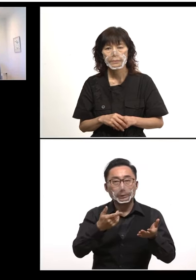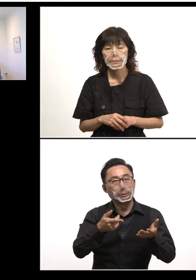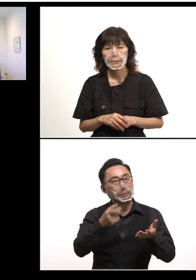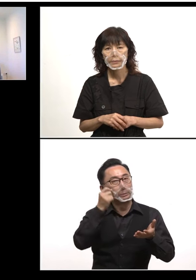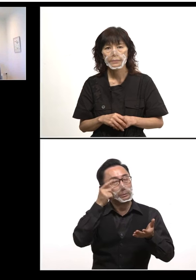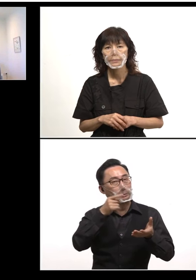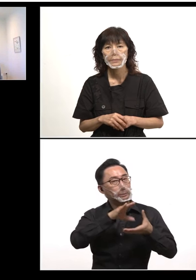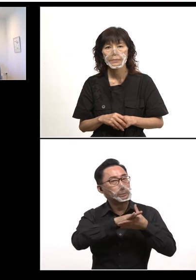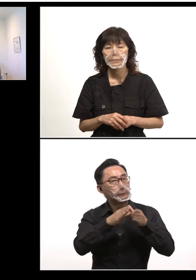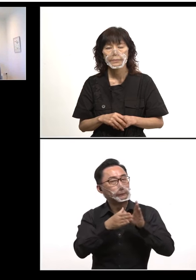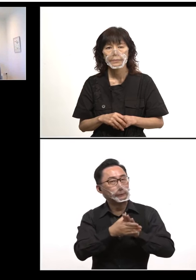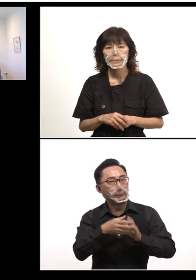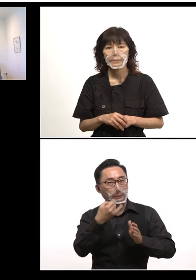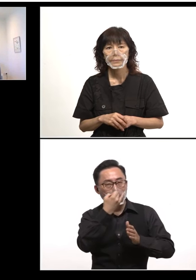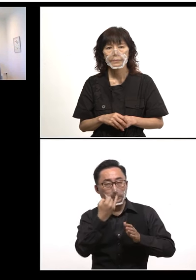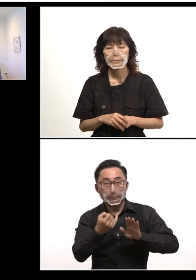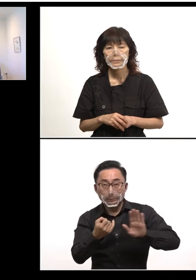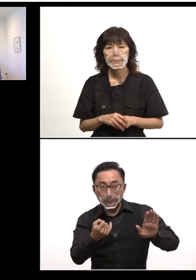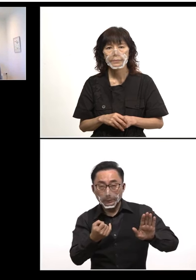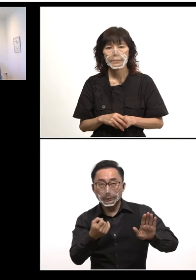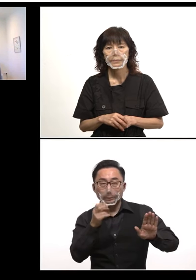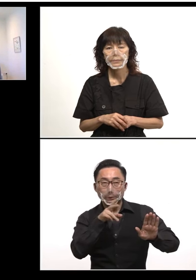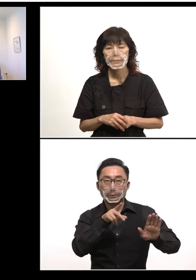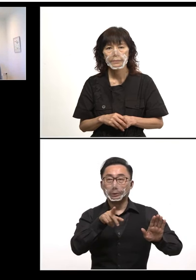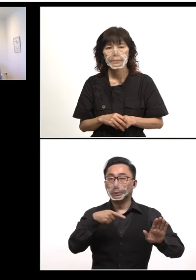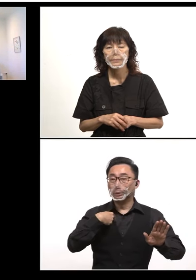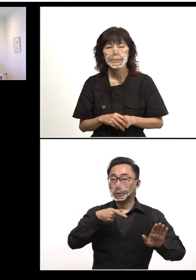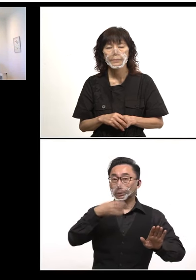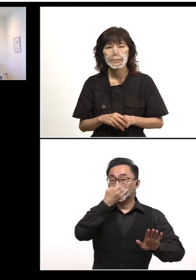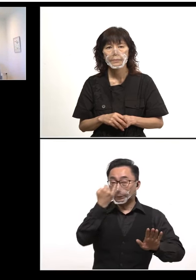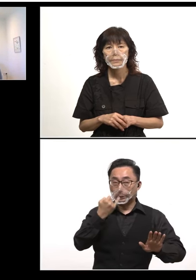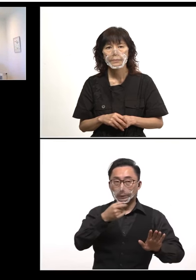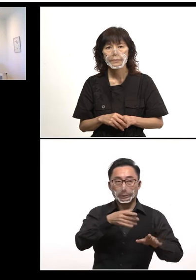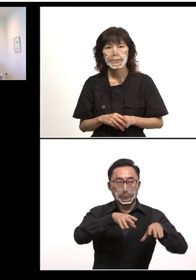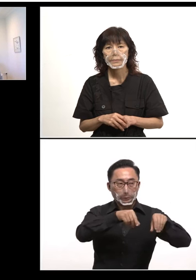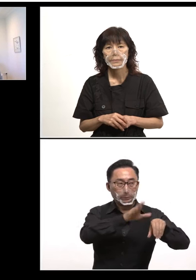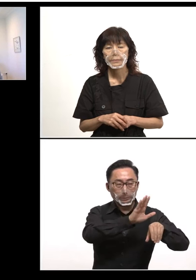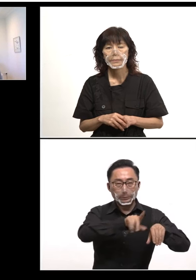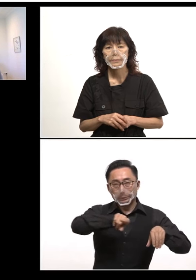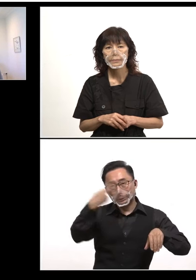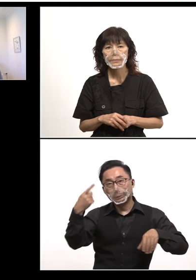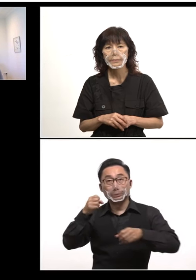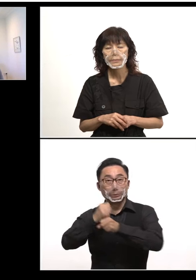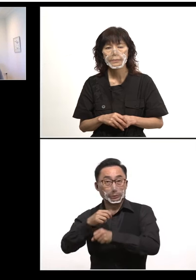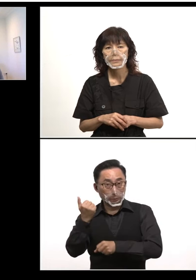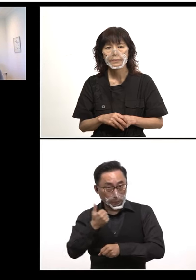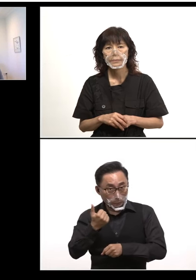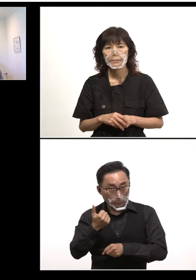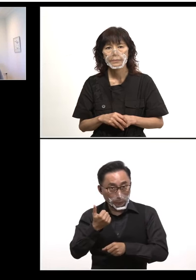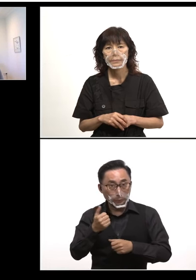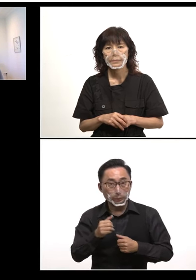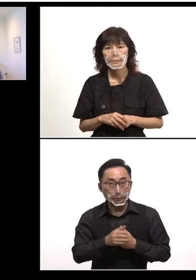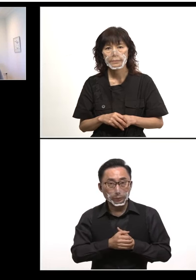then they wanted to do other things. Not everyone wants to do that. But it seemed that became the thing that